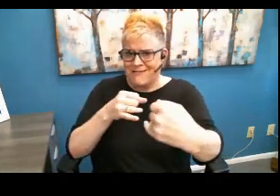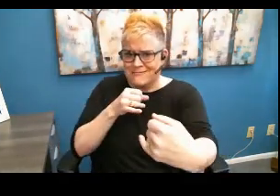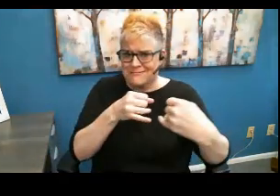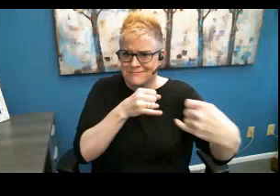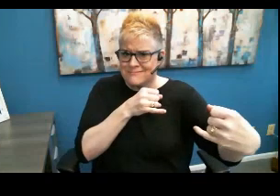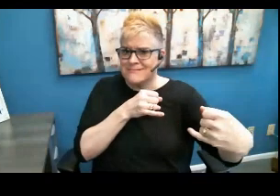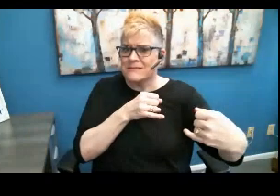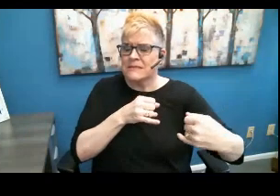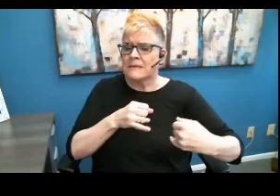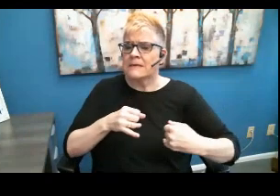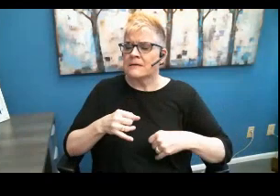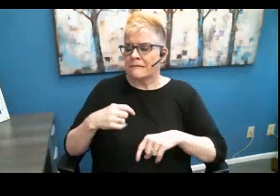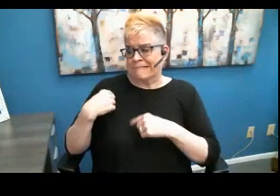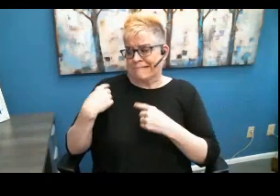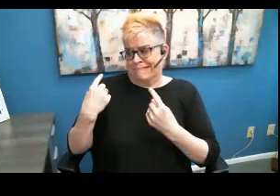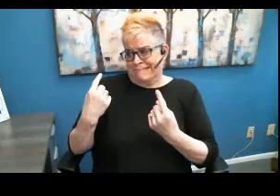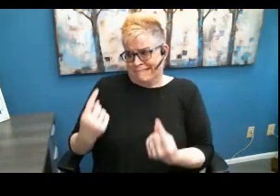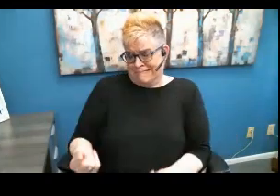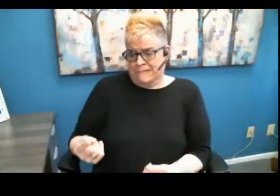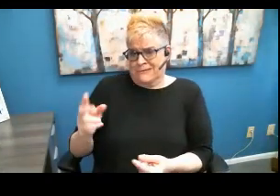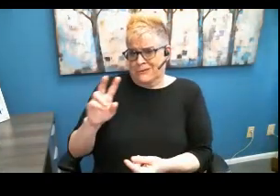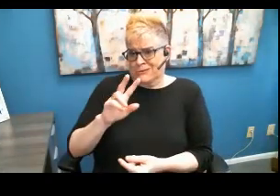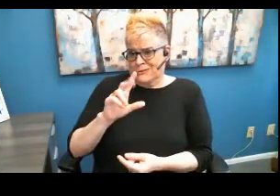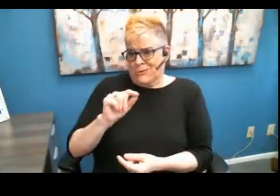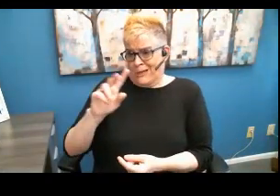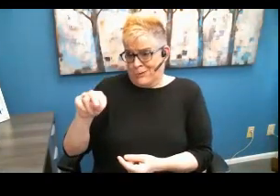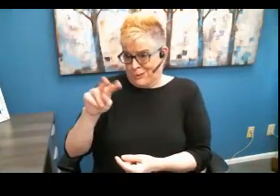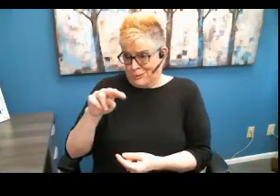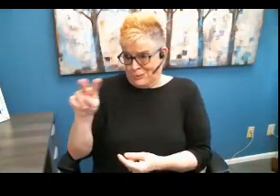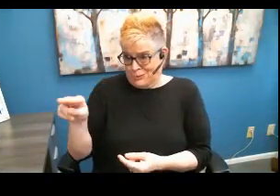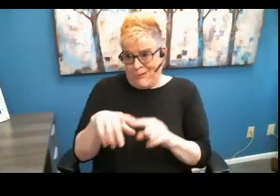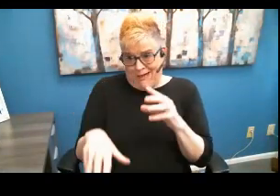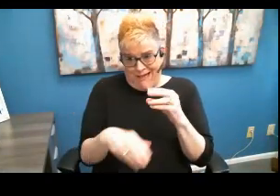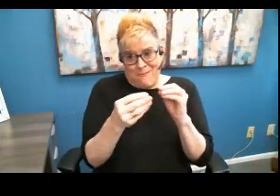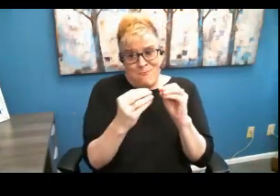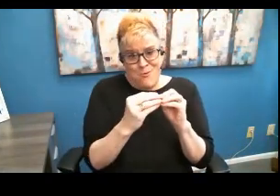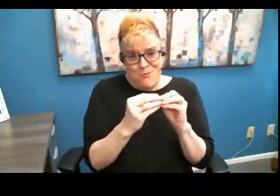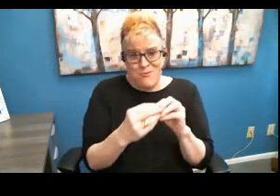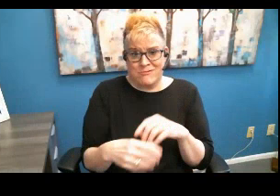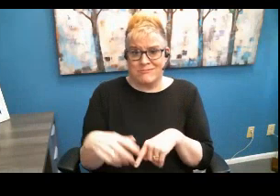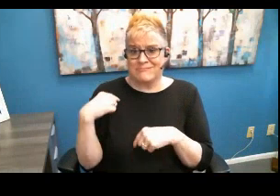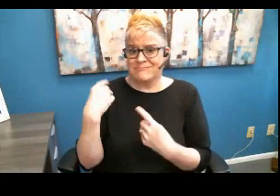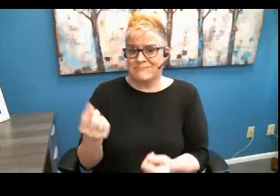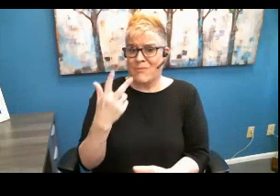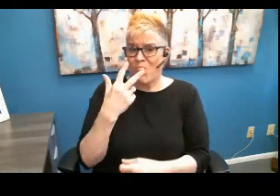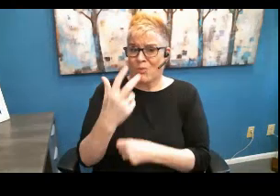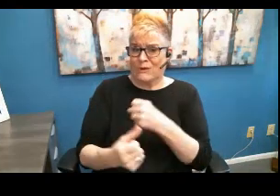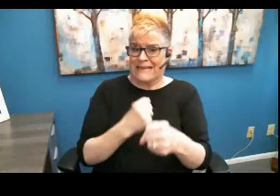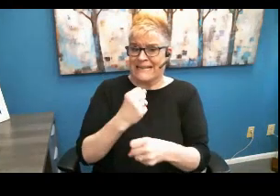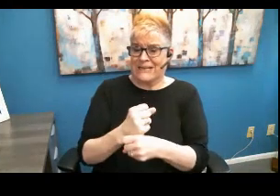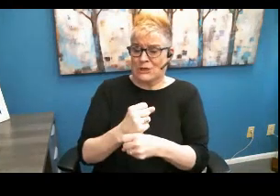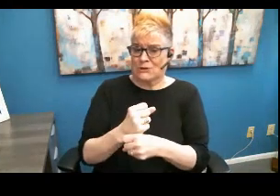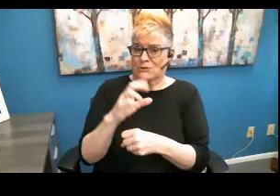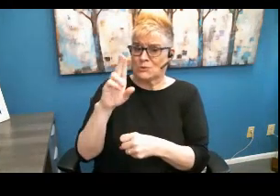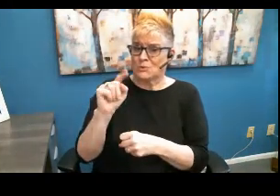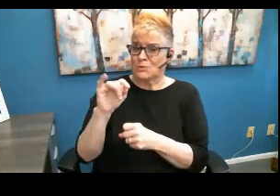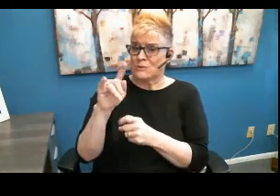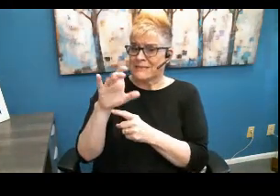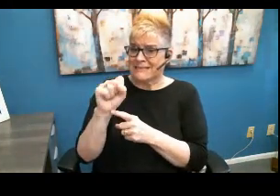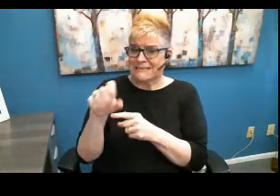actually added a lot more piping since then. Over the past 3 years, natural gas utilities have added, on average,